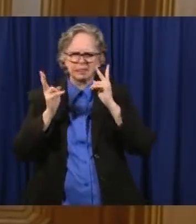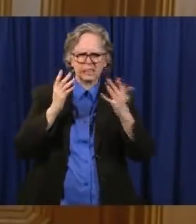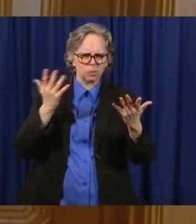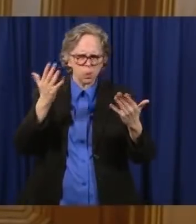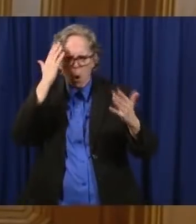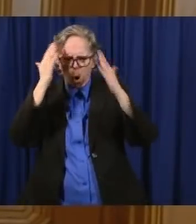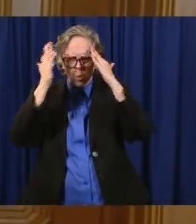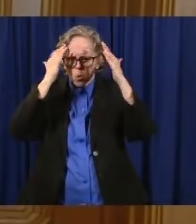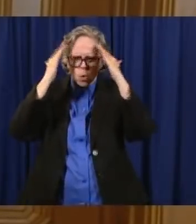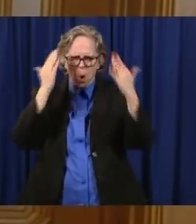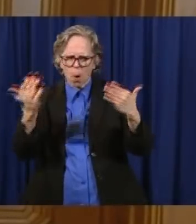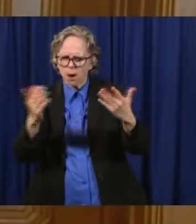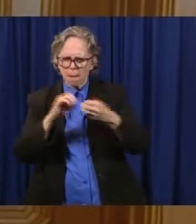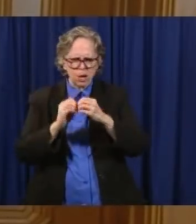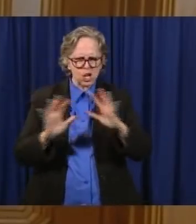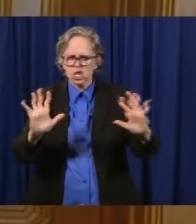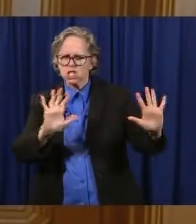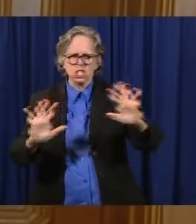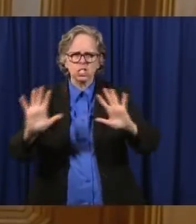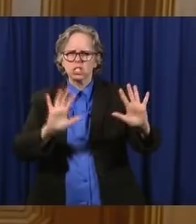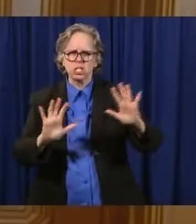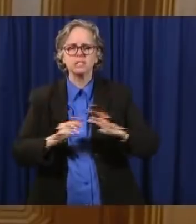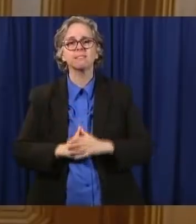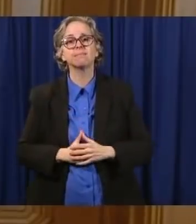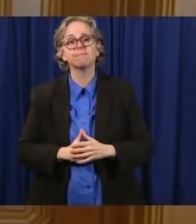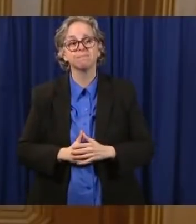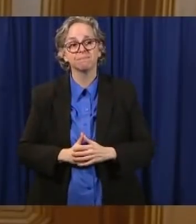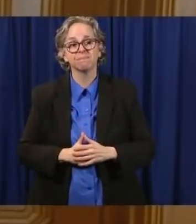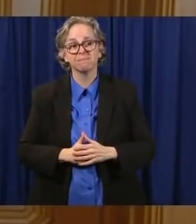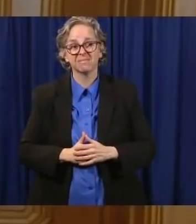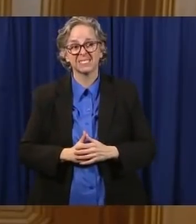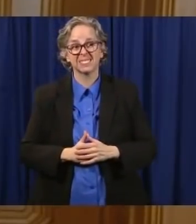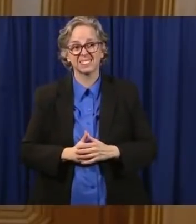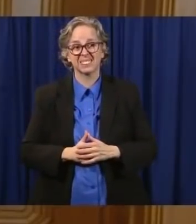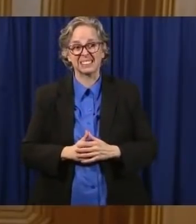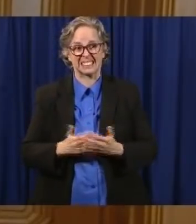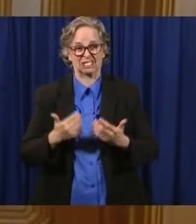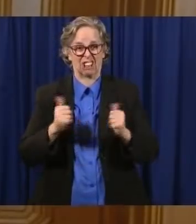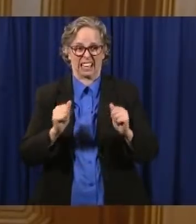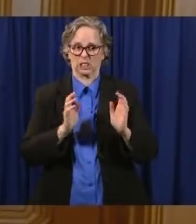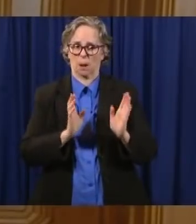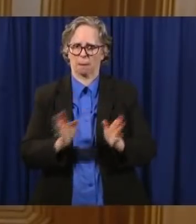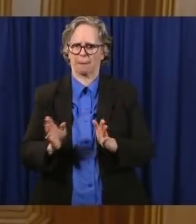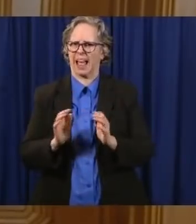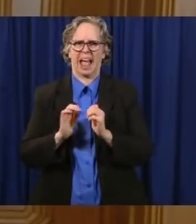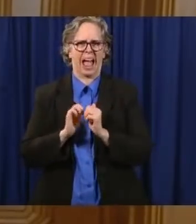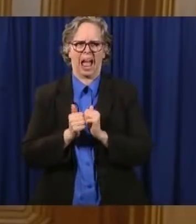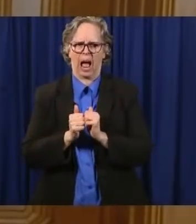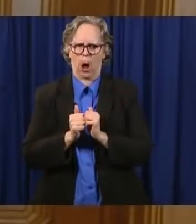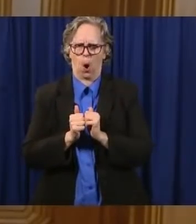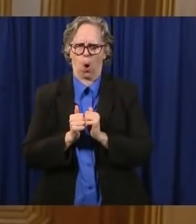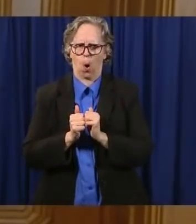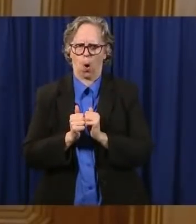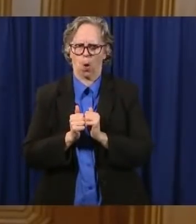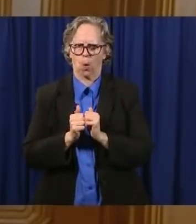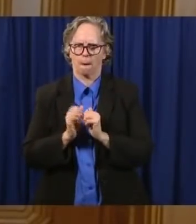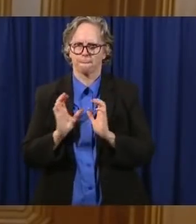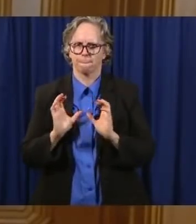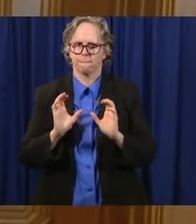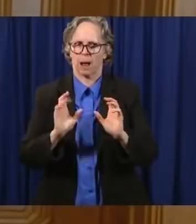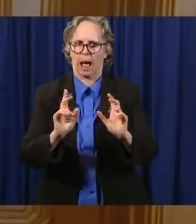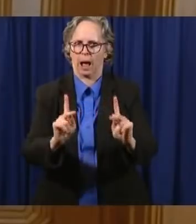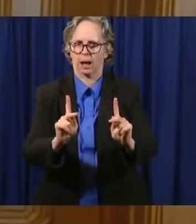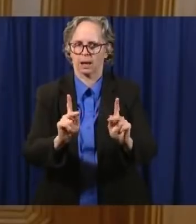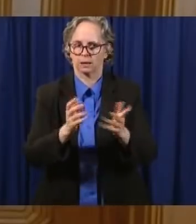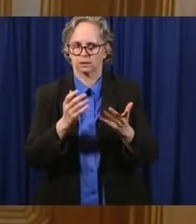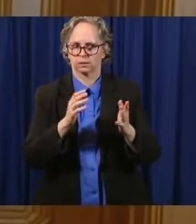we are in the process of preparing how we get back. And we've said, a lot of this depends